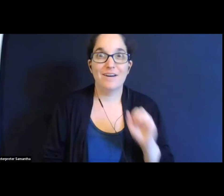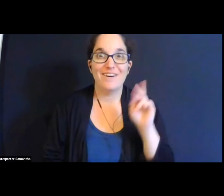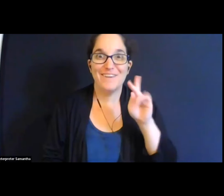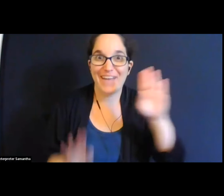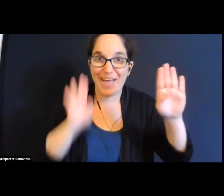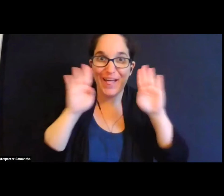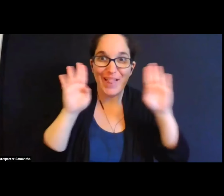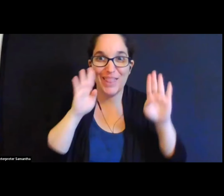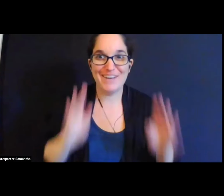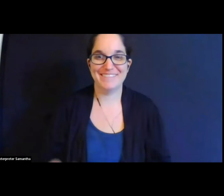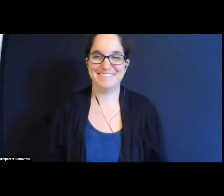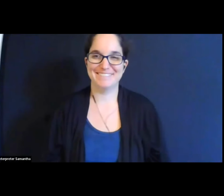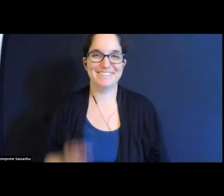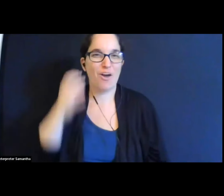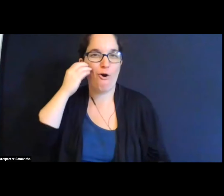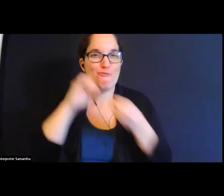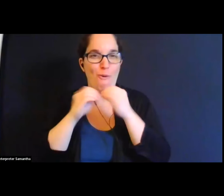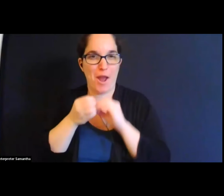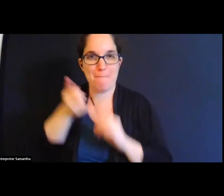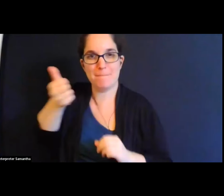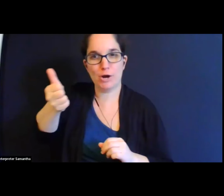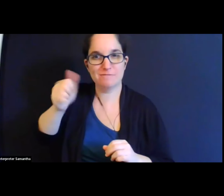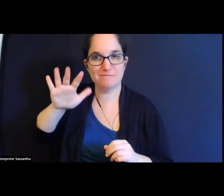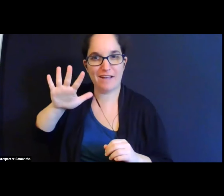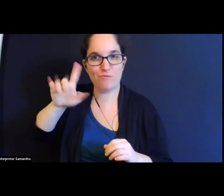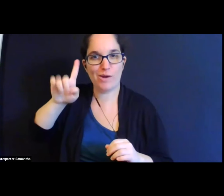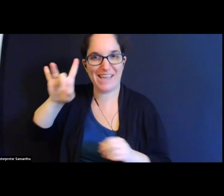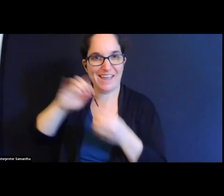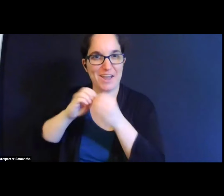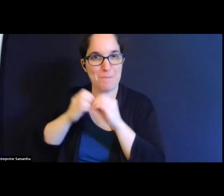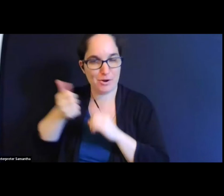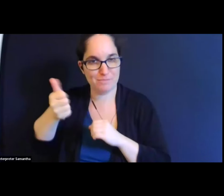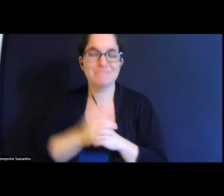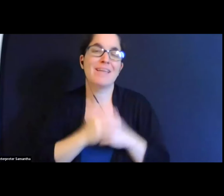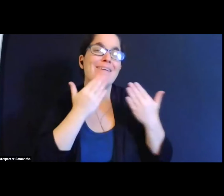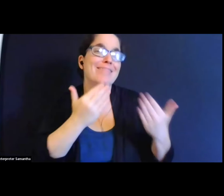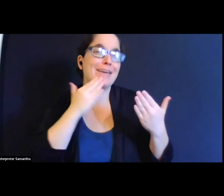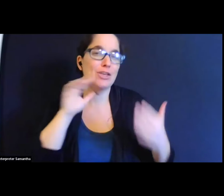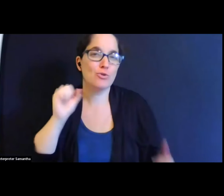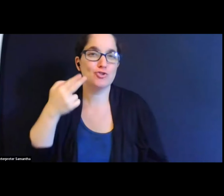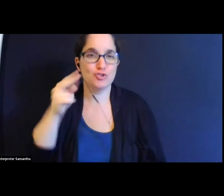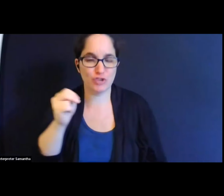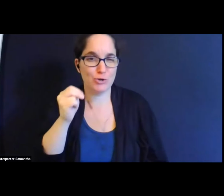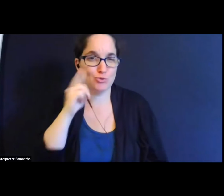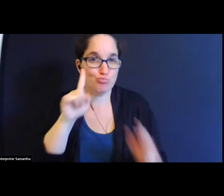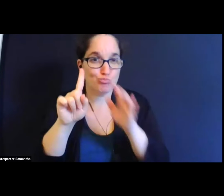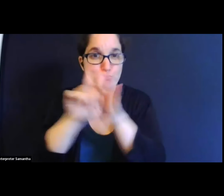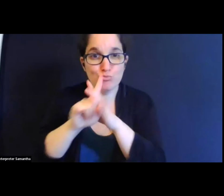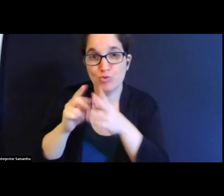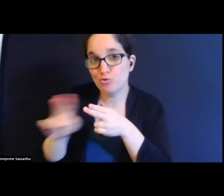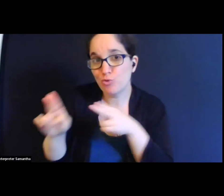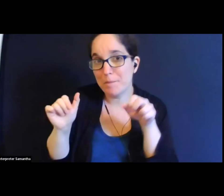right. Thanks, Sharon. Yeah, thanks for giving me the opportunity to say a few words. And